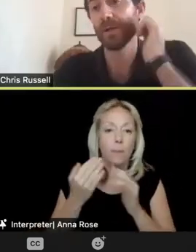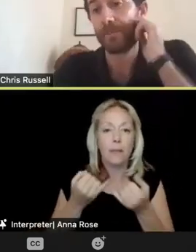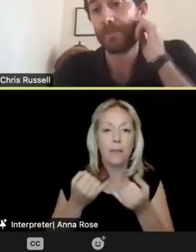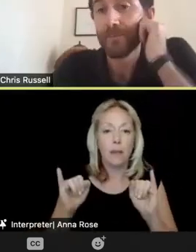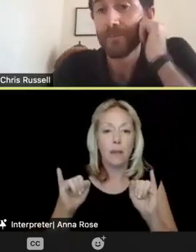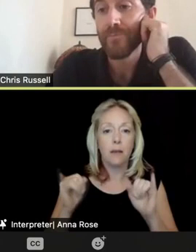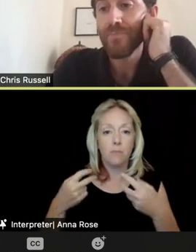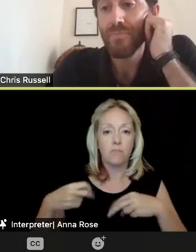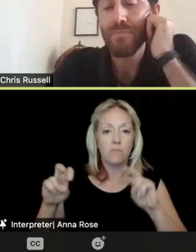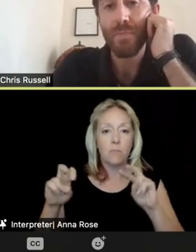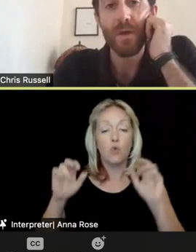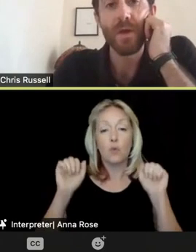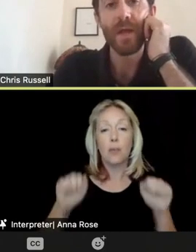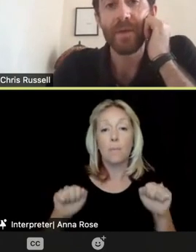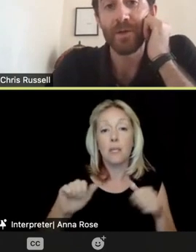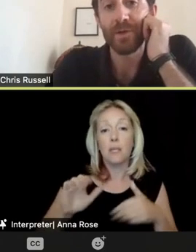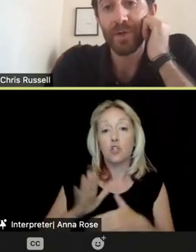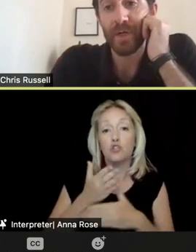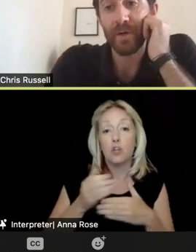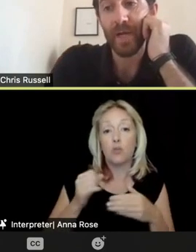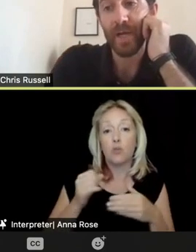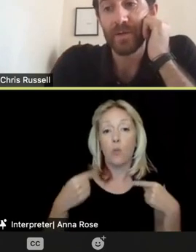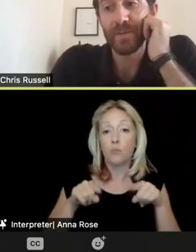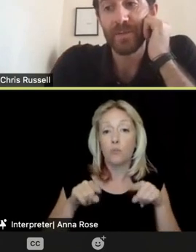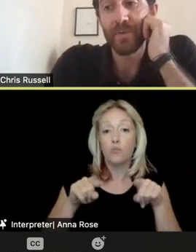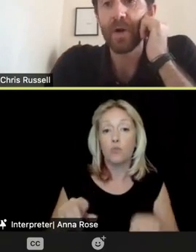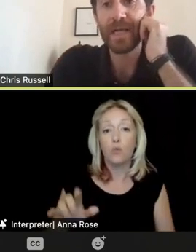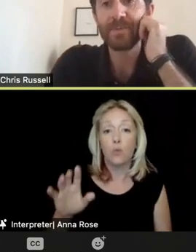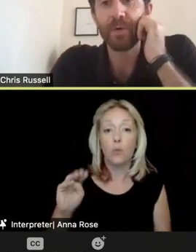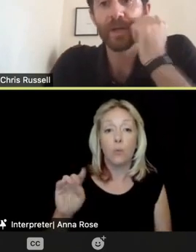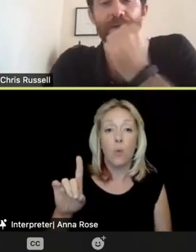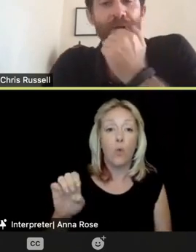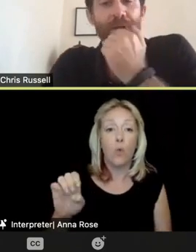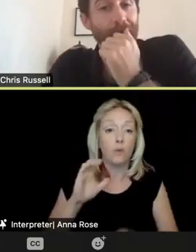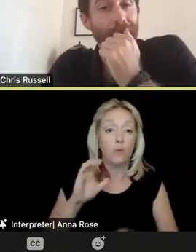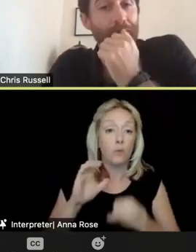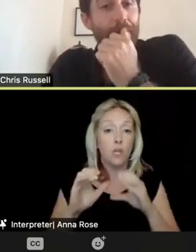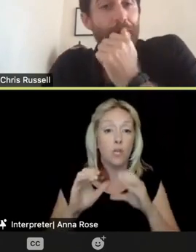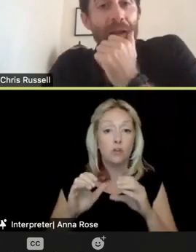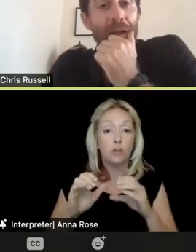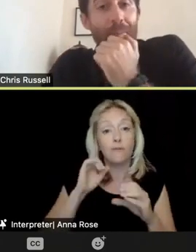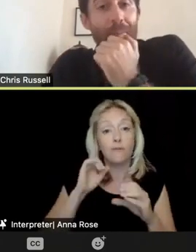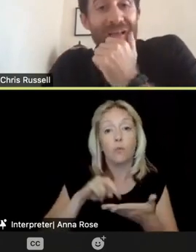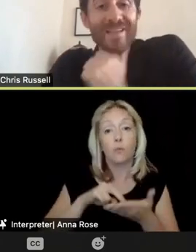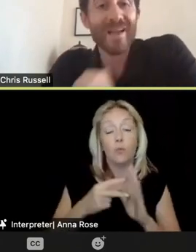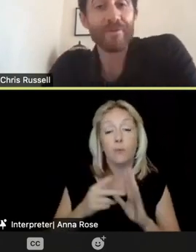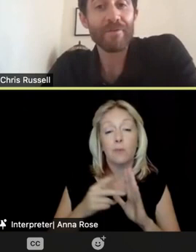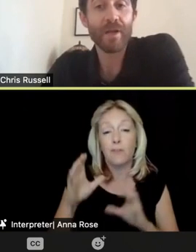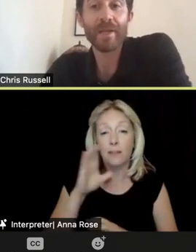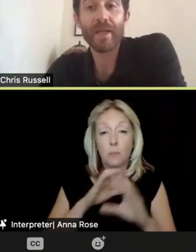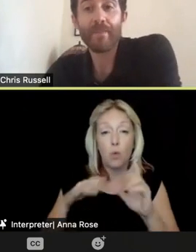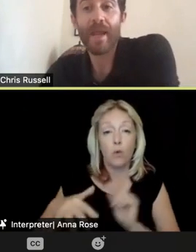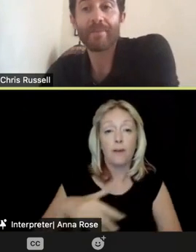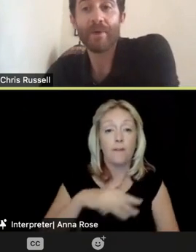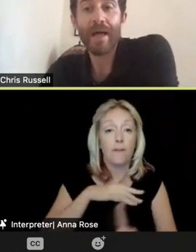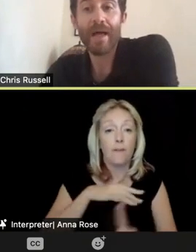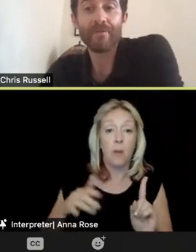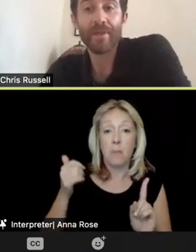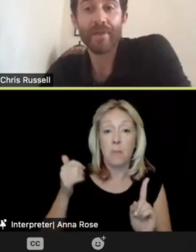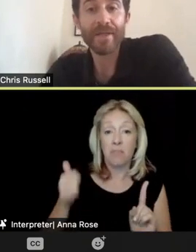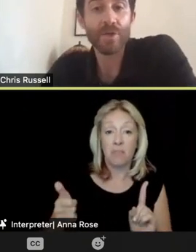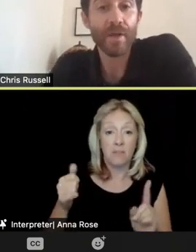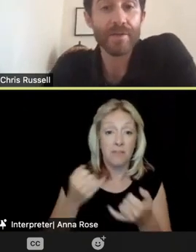shared modality, and you should, right, to support exploration. But that's not ever going to be an